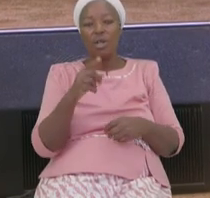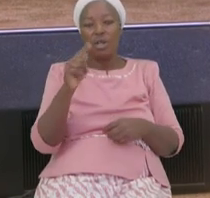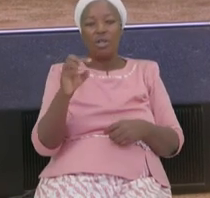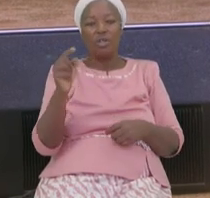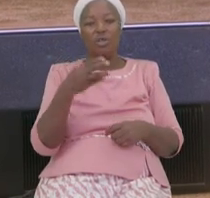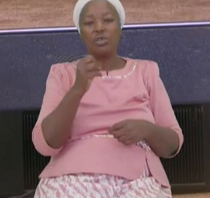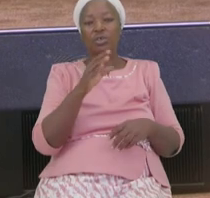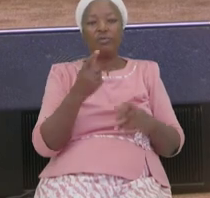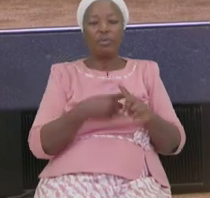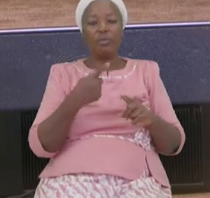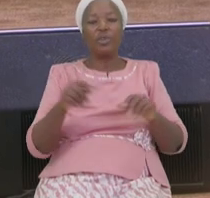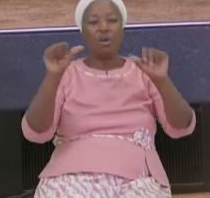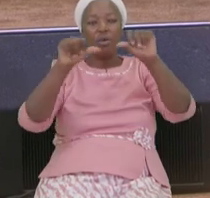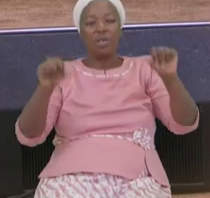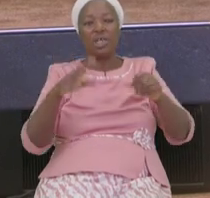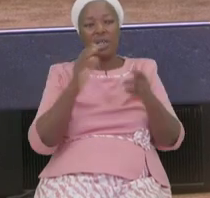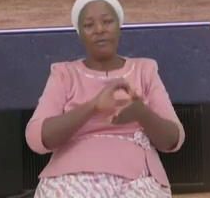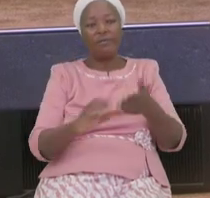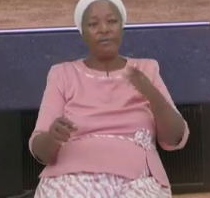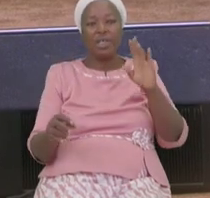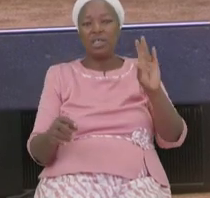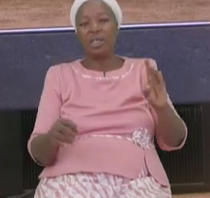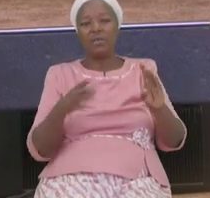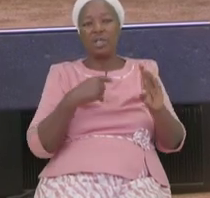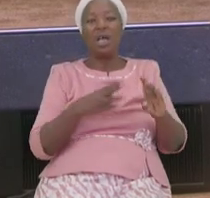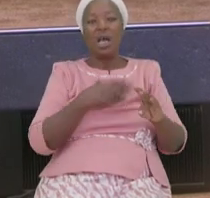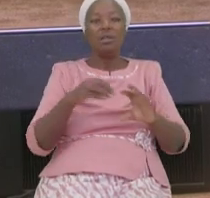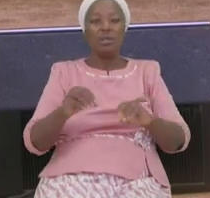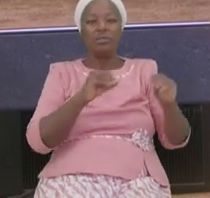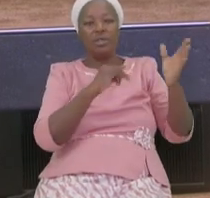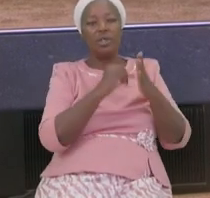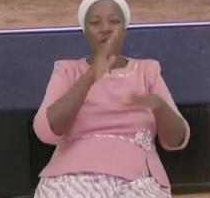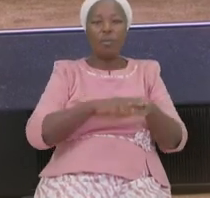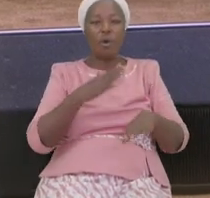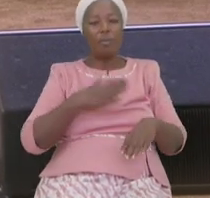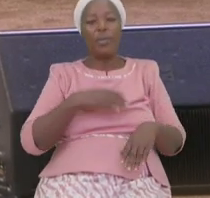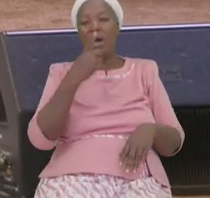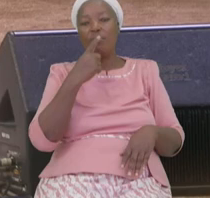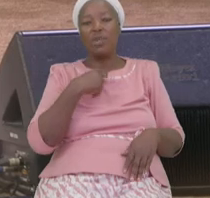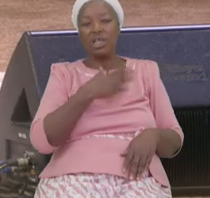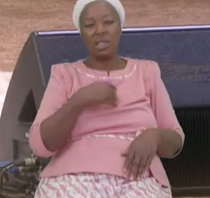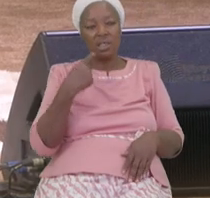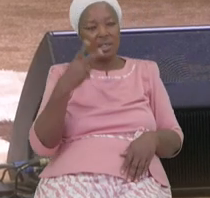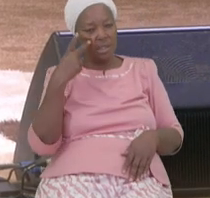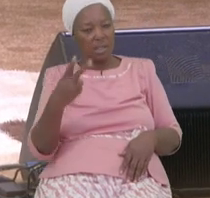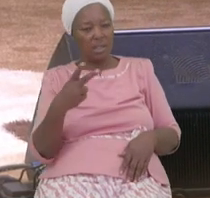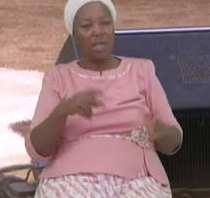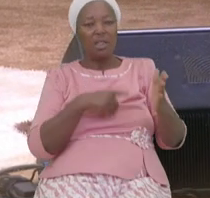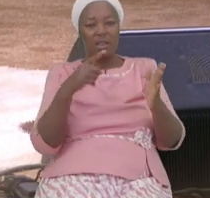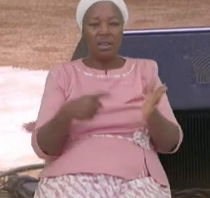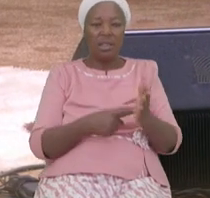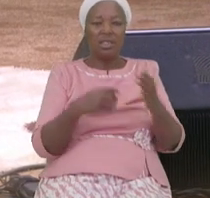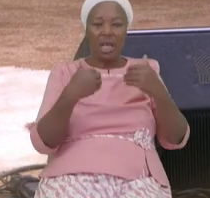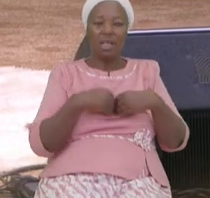verse 7 it says, and he laid it upon my mouth and said, lo, this